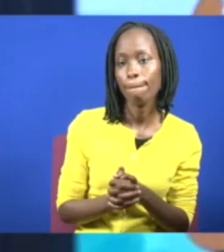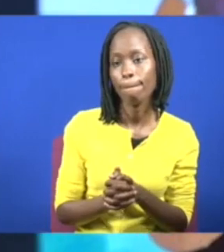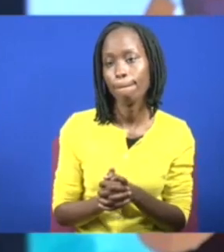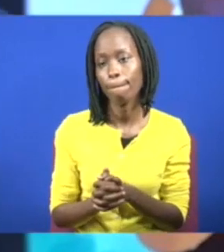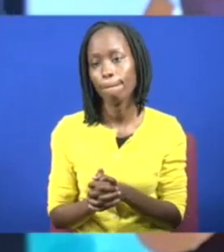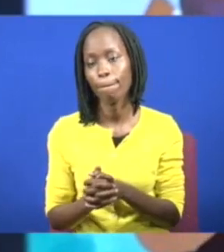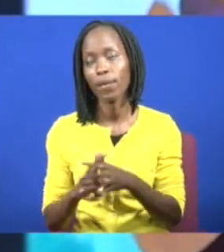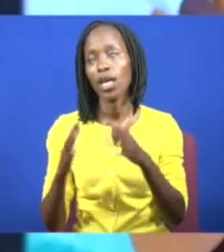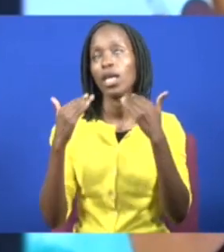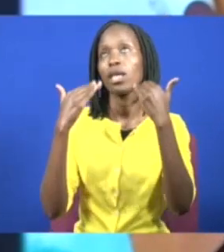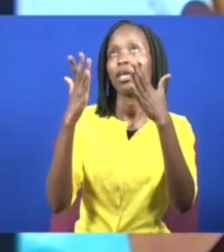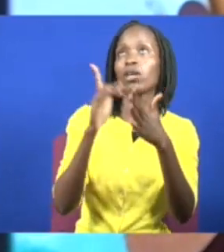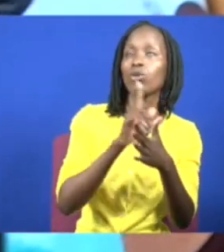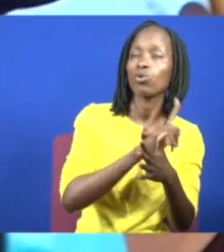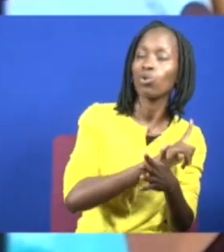Oh, thank you,